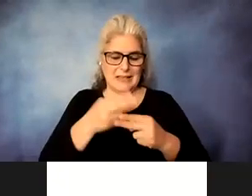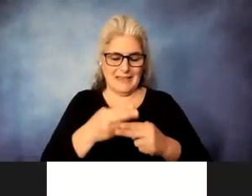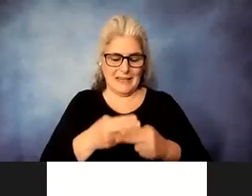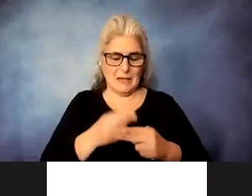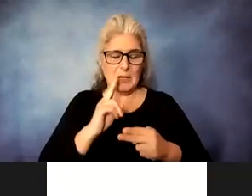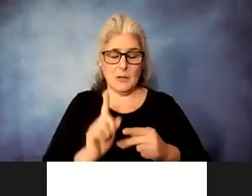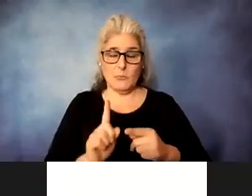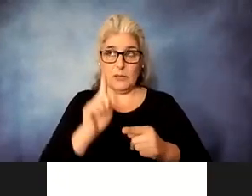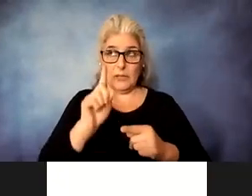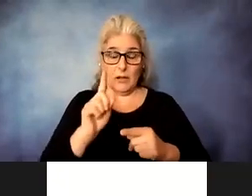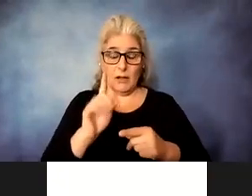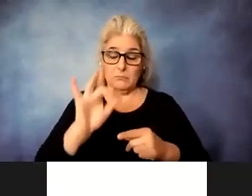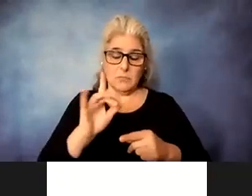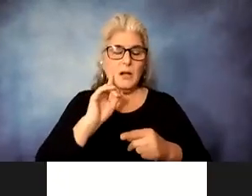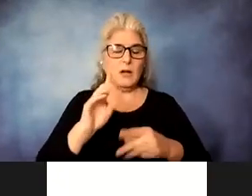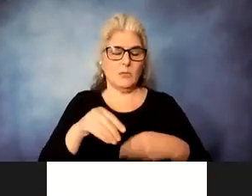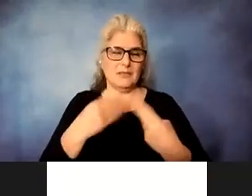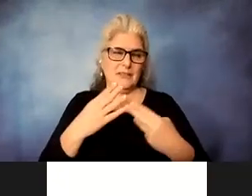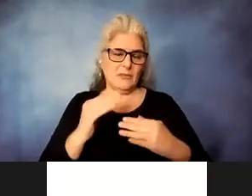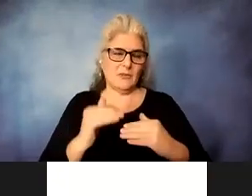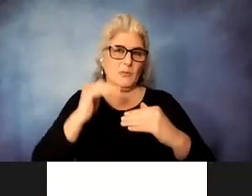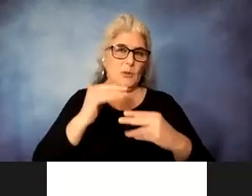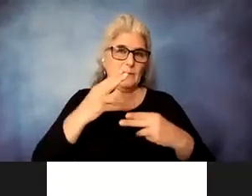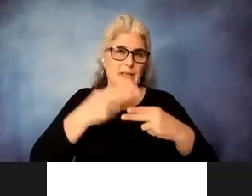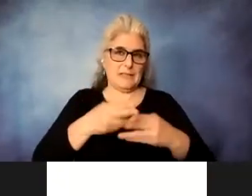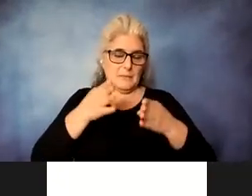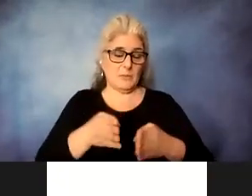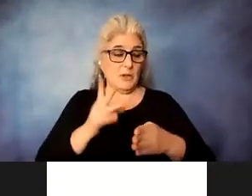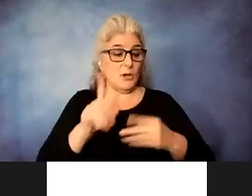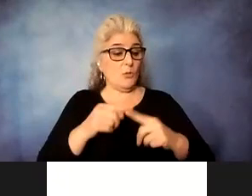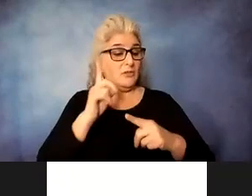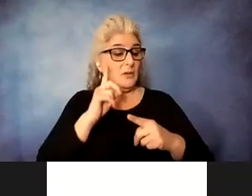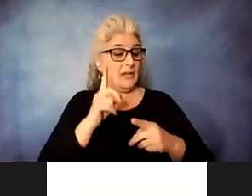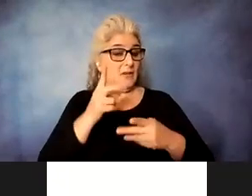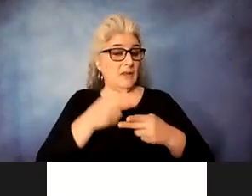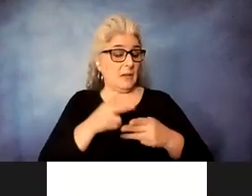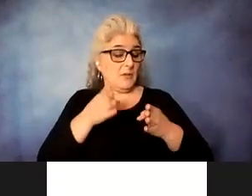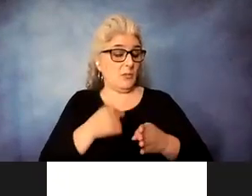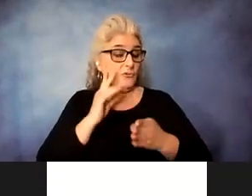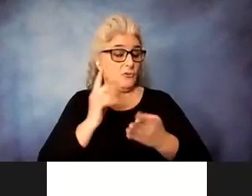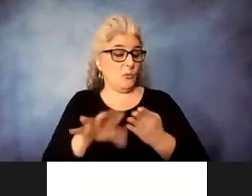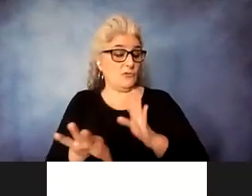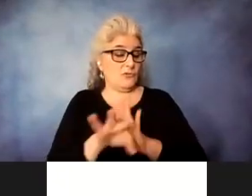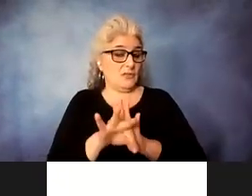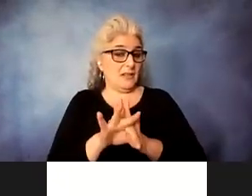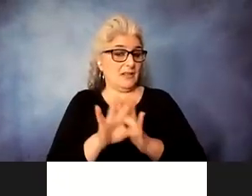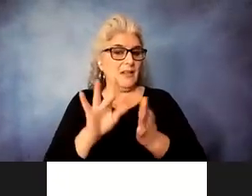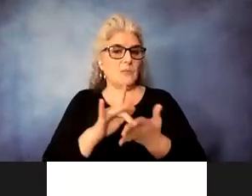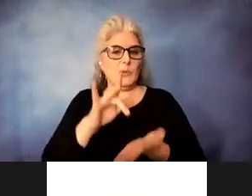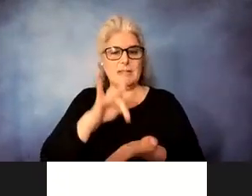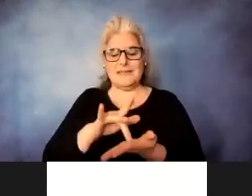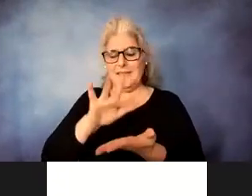candidate. When you hear the name of the candidate or choice that you wish to select, press the square select key in the center of the arrow